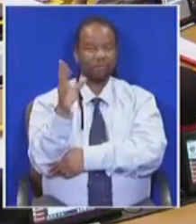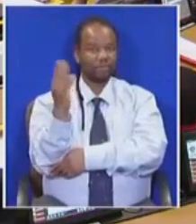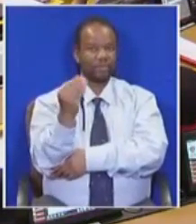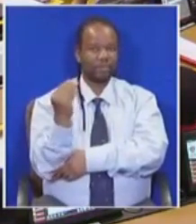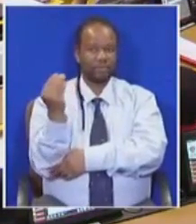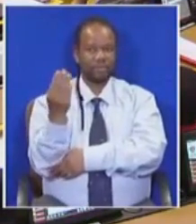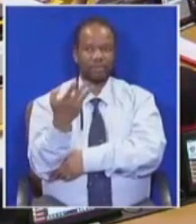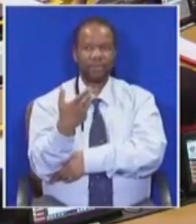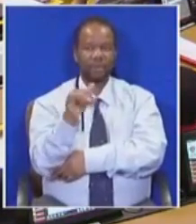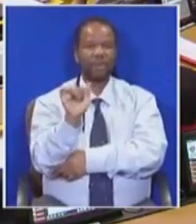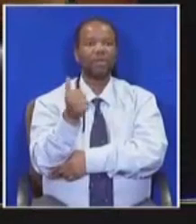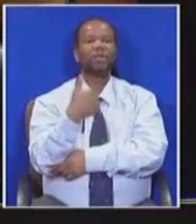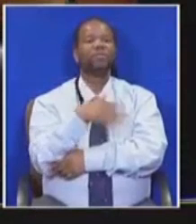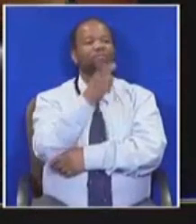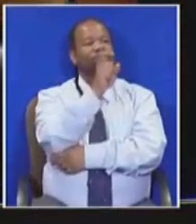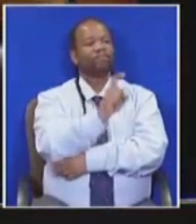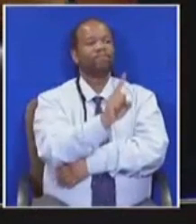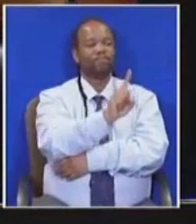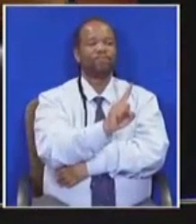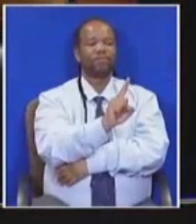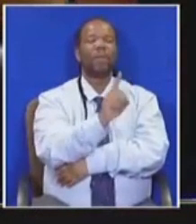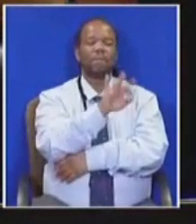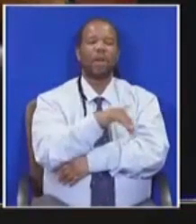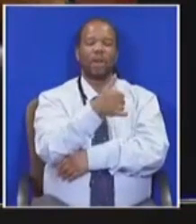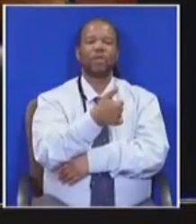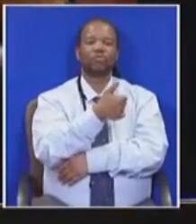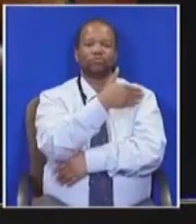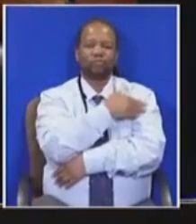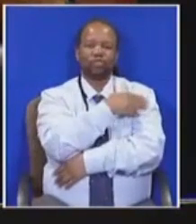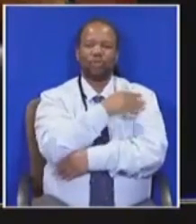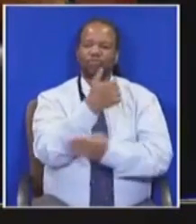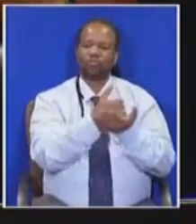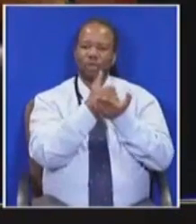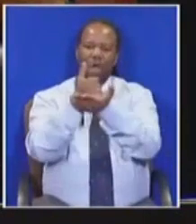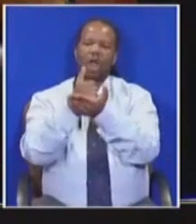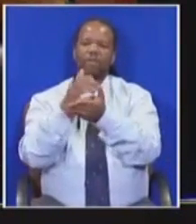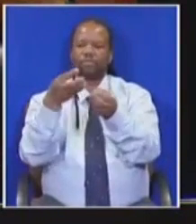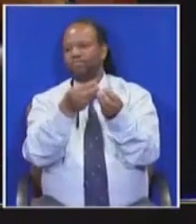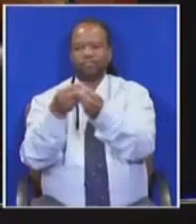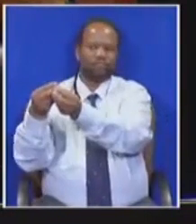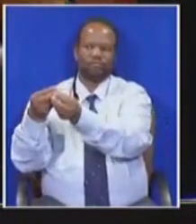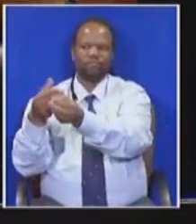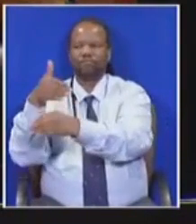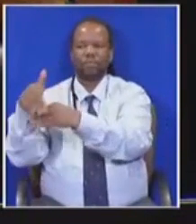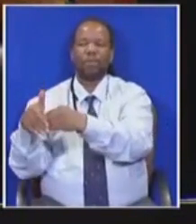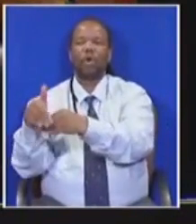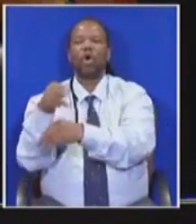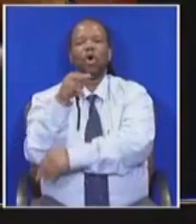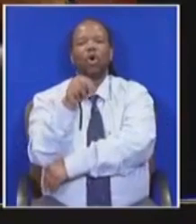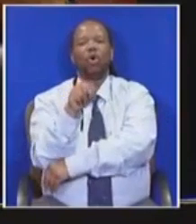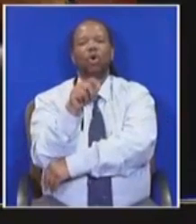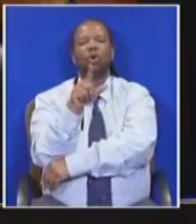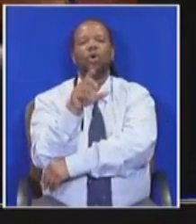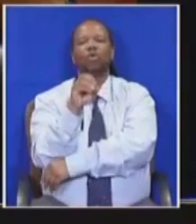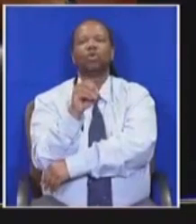the Sergeant at Arms. Honorable Speaker. Must please assist. Honorable Speaker. You cannot just